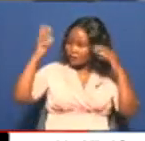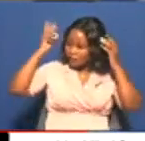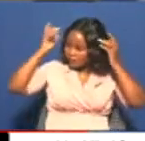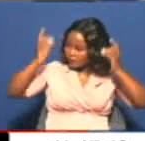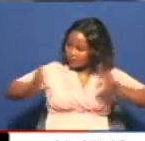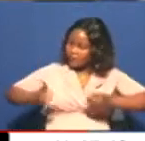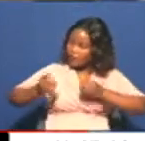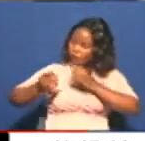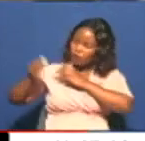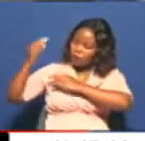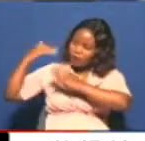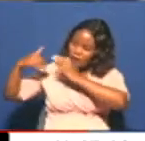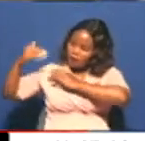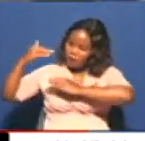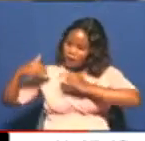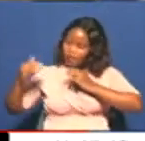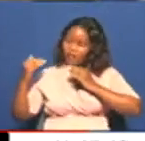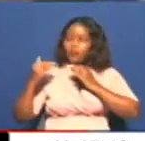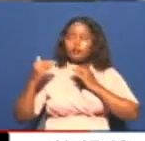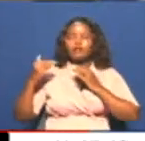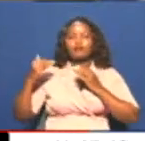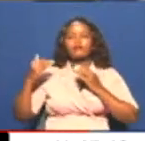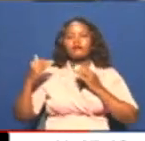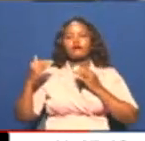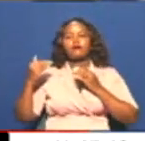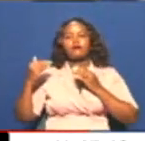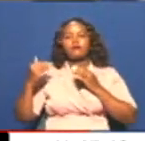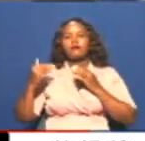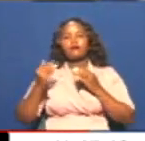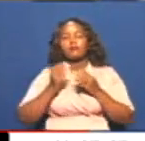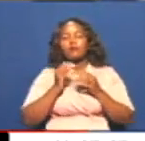know, way behind. Mm-hmm.